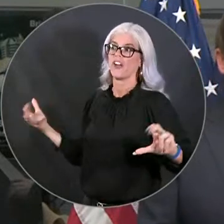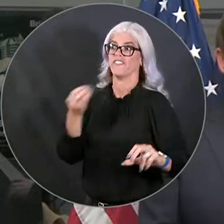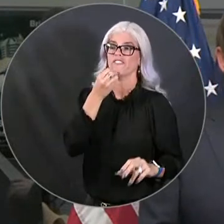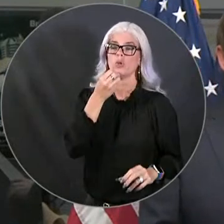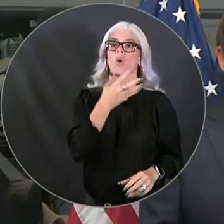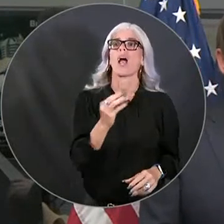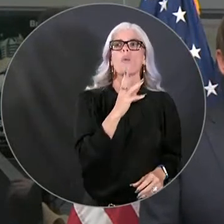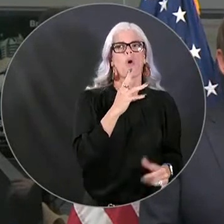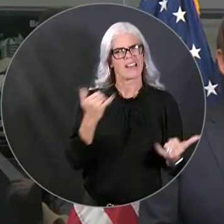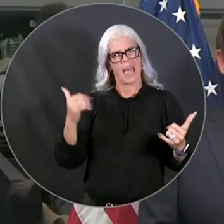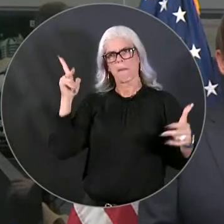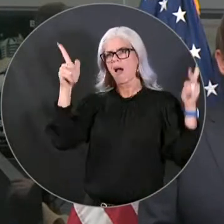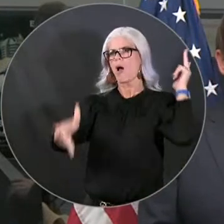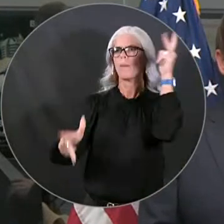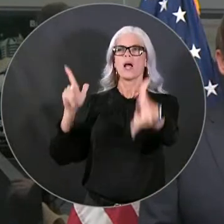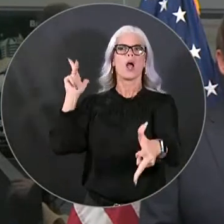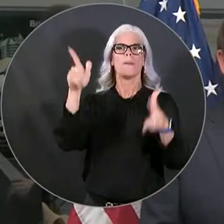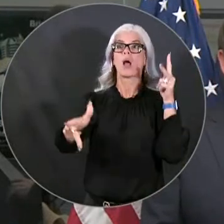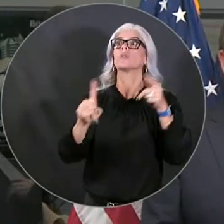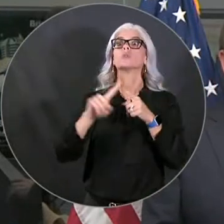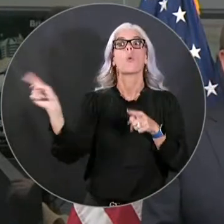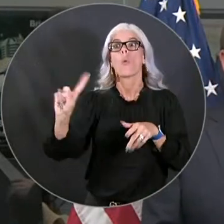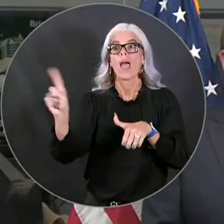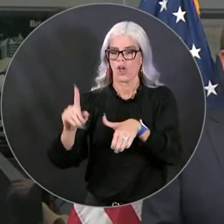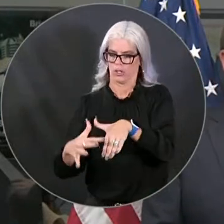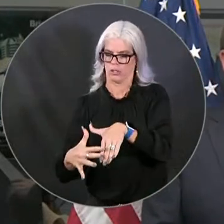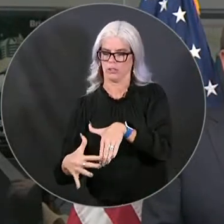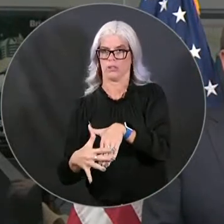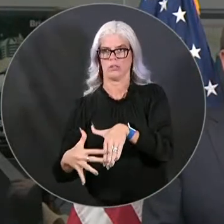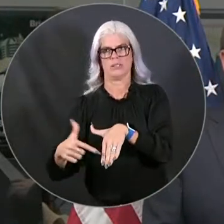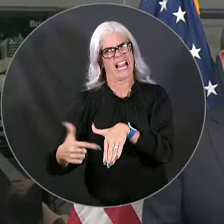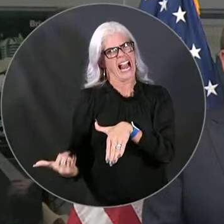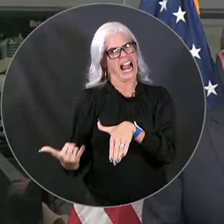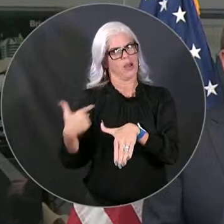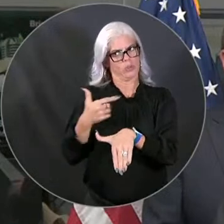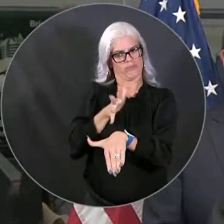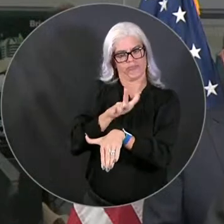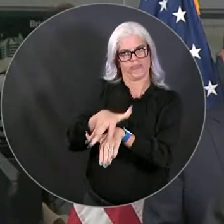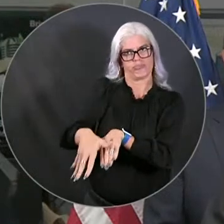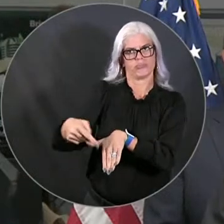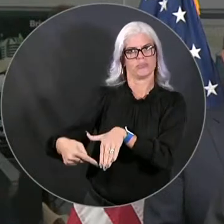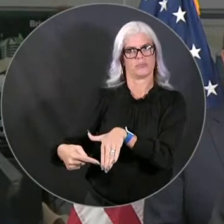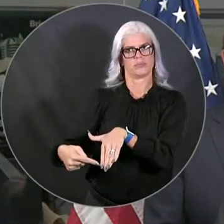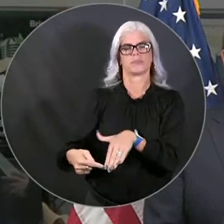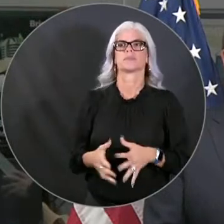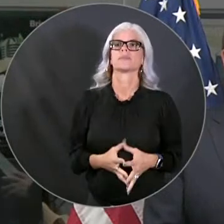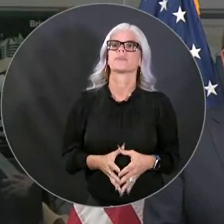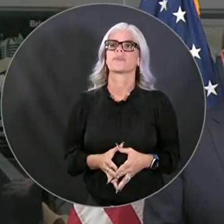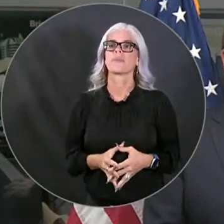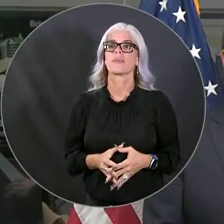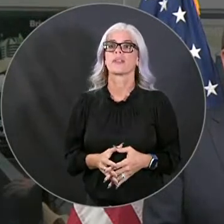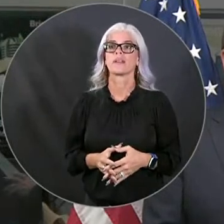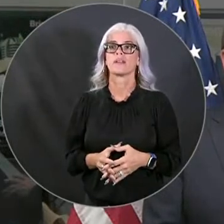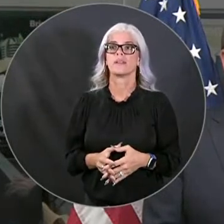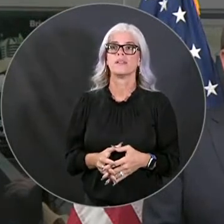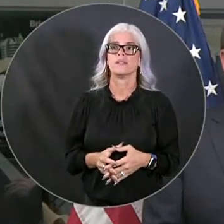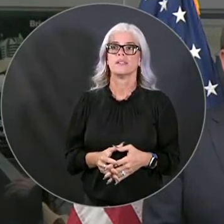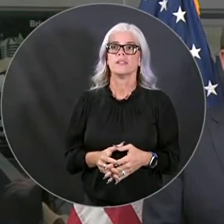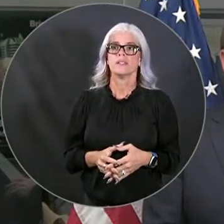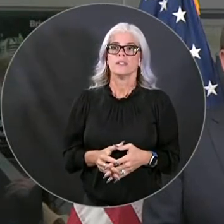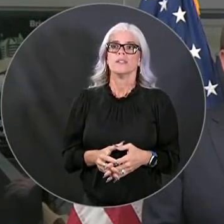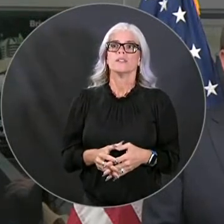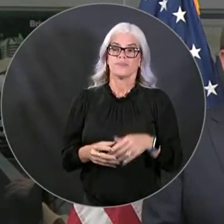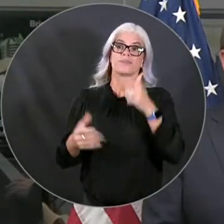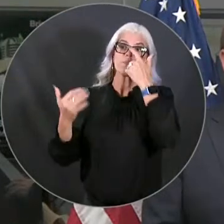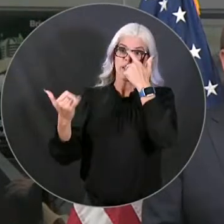to the Southwest Florida area right now. In addition to the issues with cell phones,